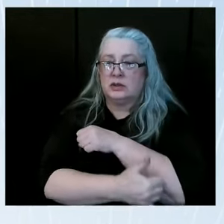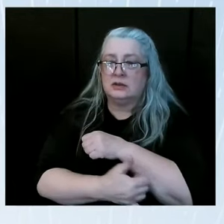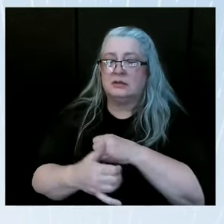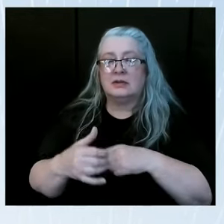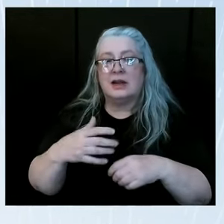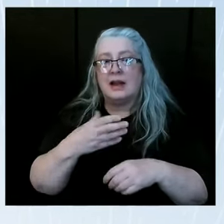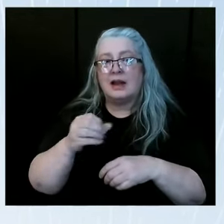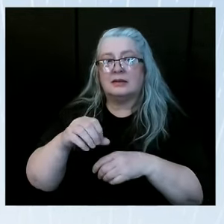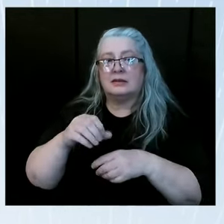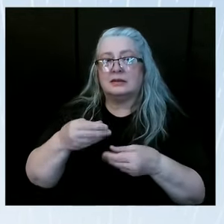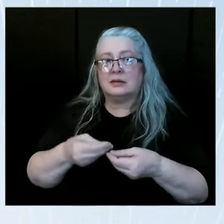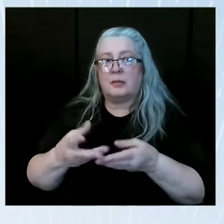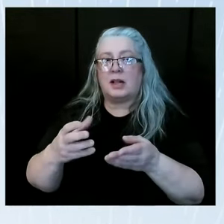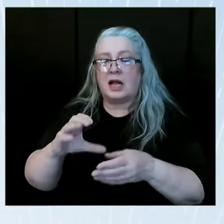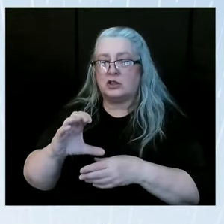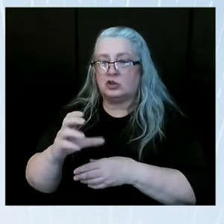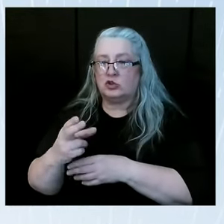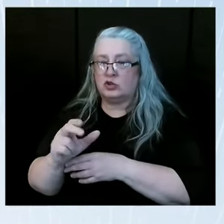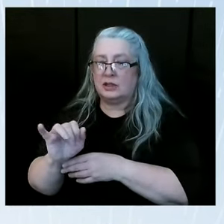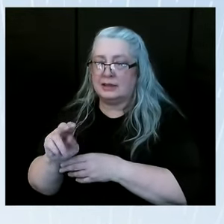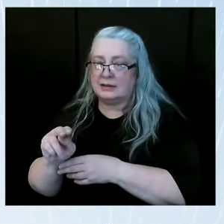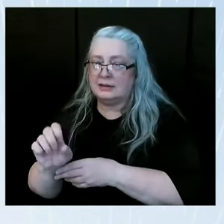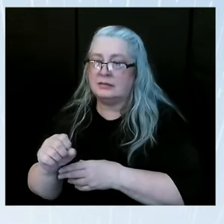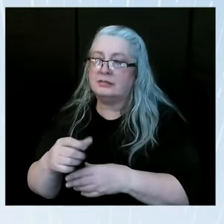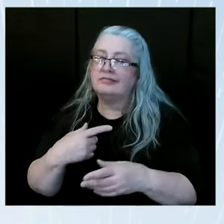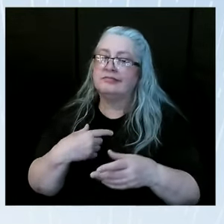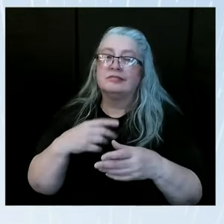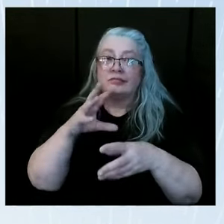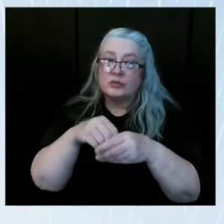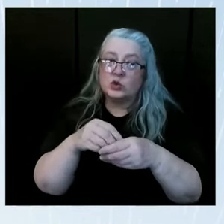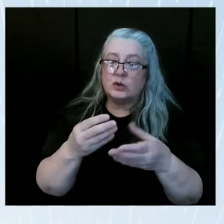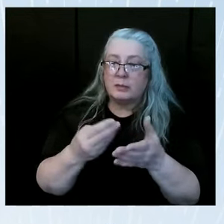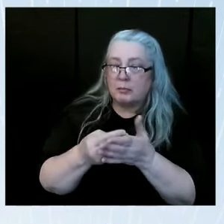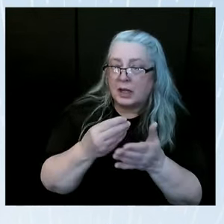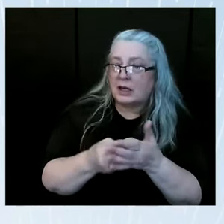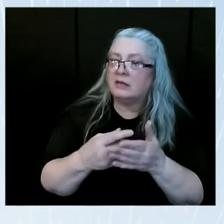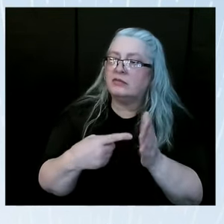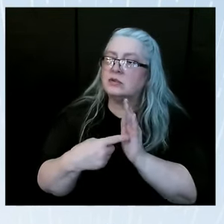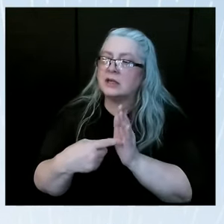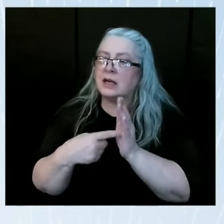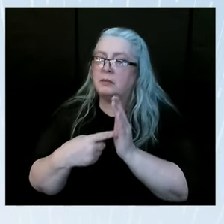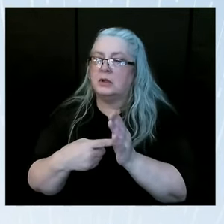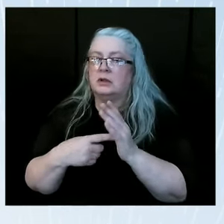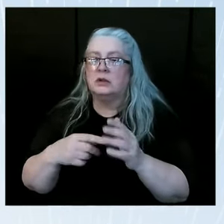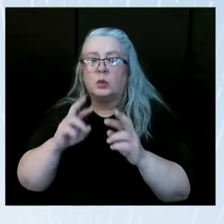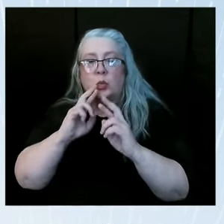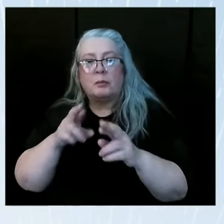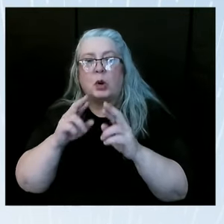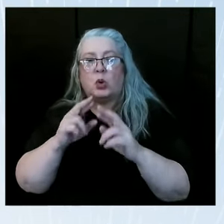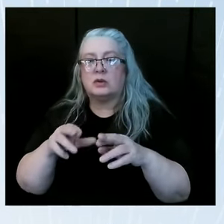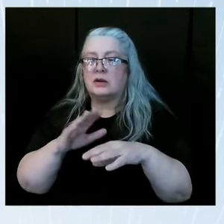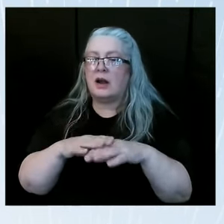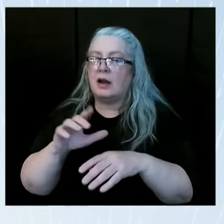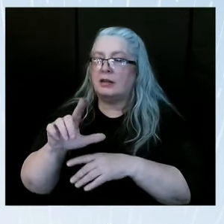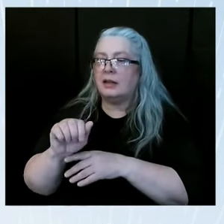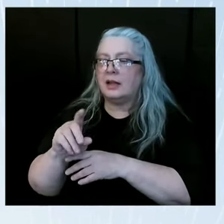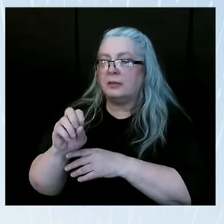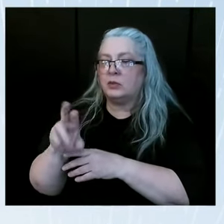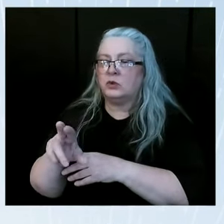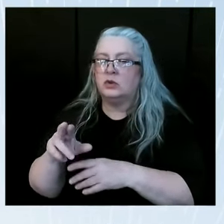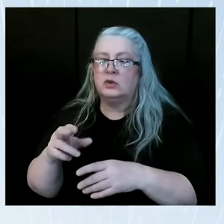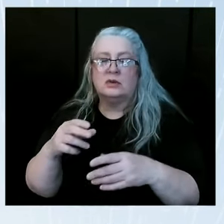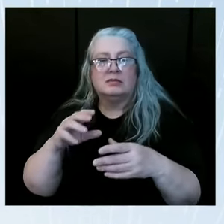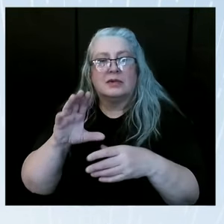in the Xinjiang supply chains, particularly as it relates to cotton, and of course, very supportive of the work on solar